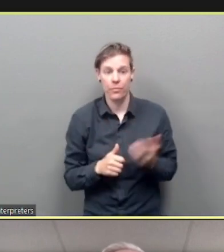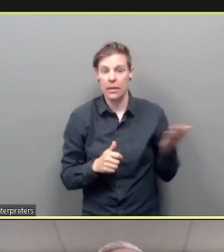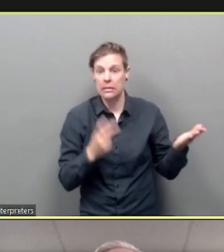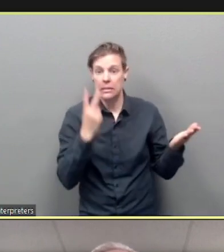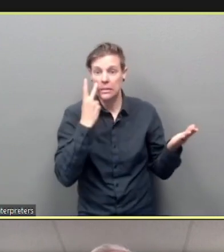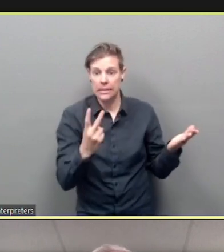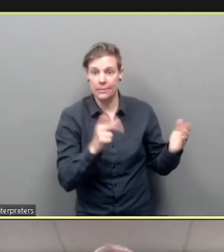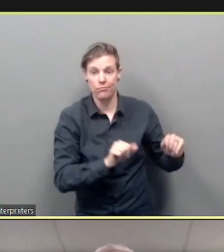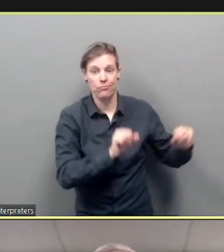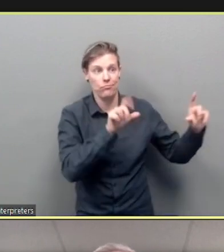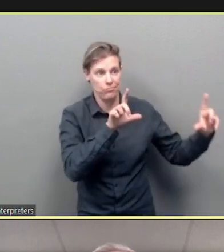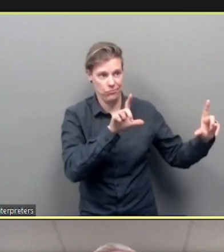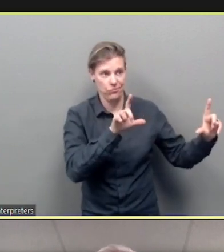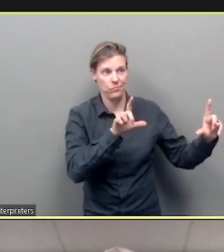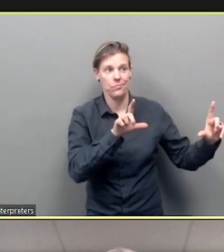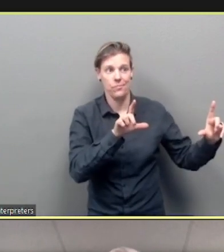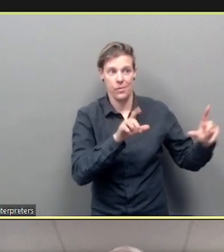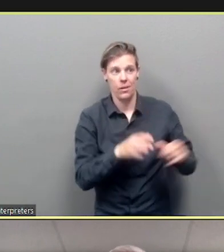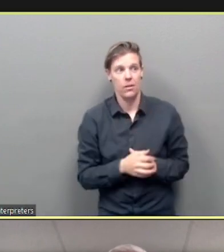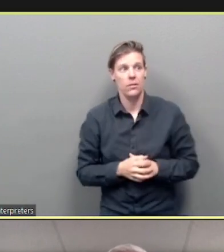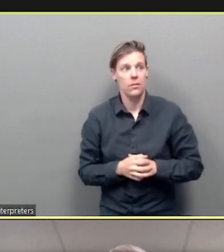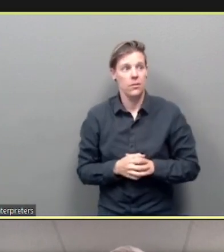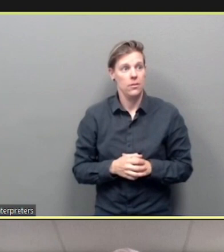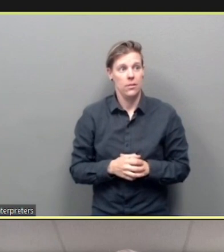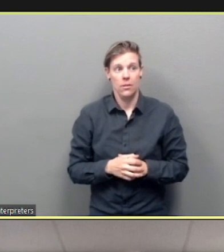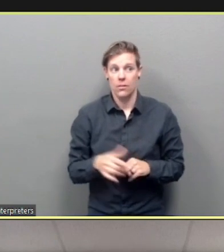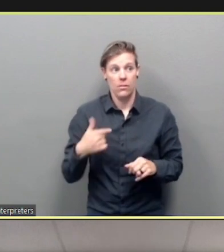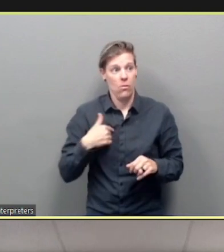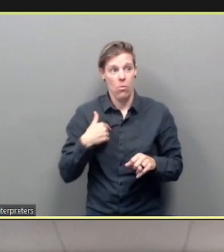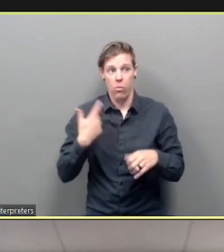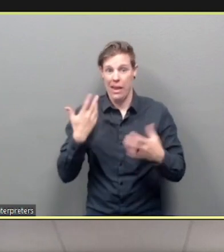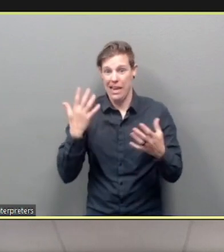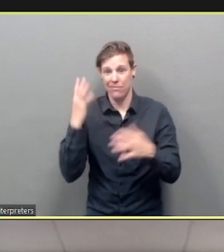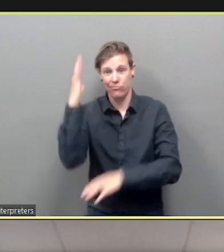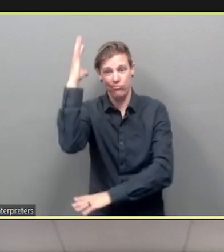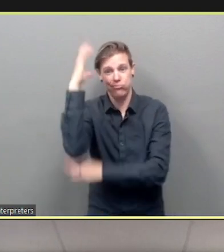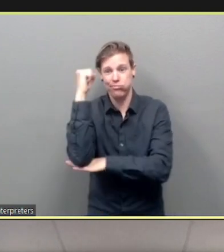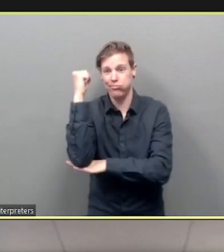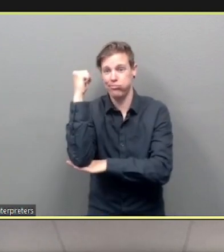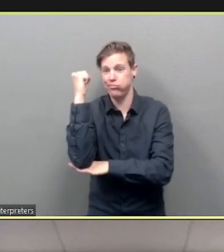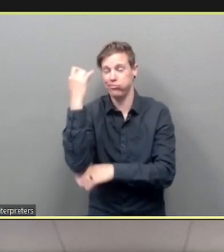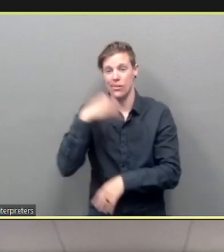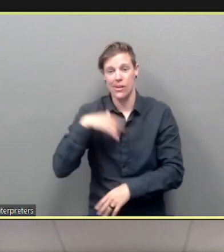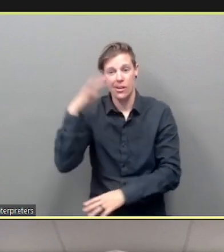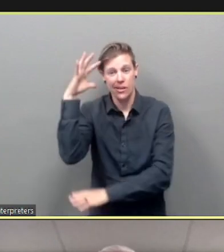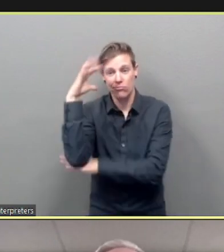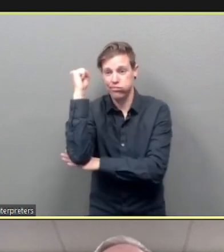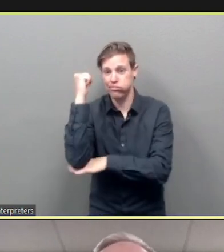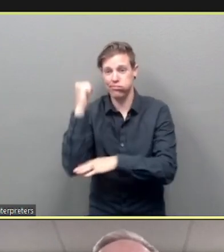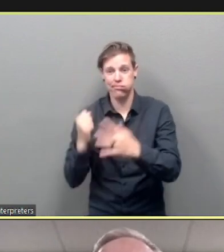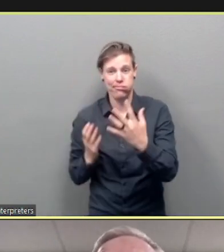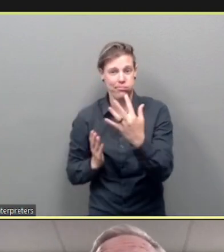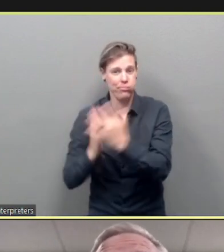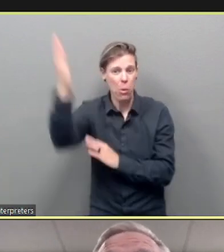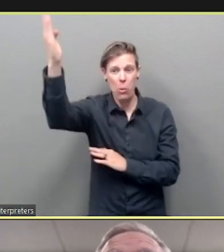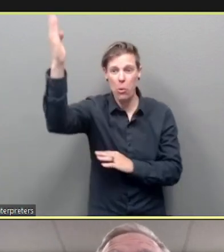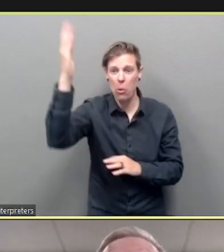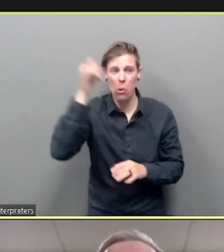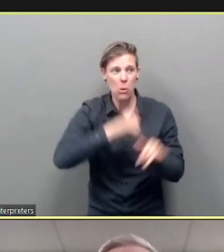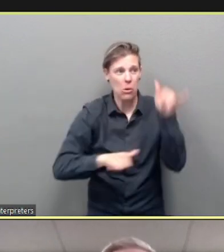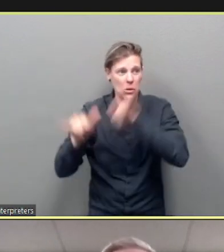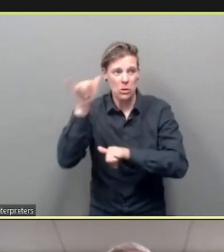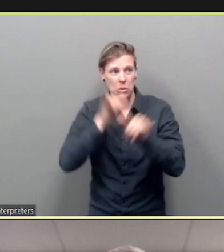break records in New Mexico. On the left, we have remdesivir, which you may remember is the treatment we give to people